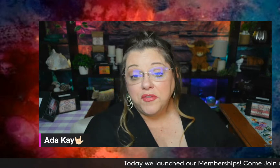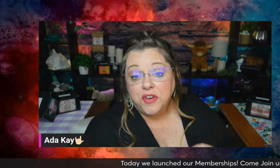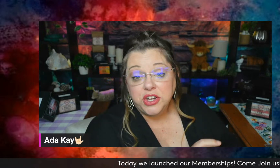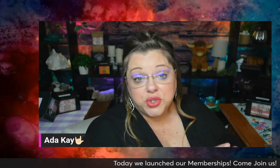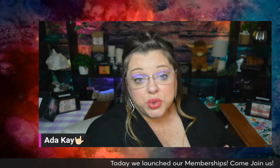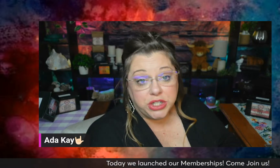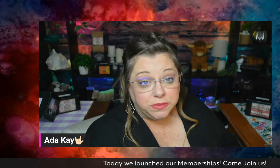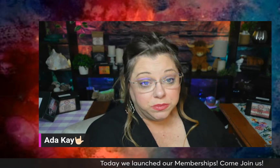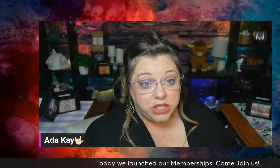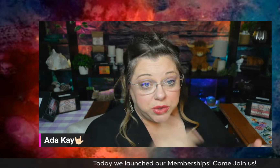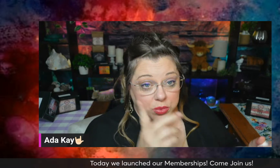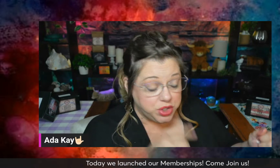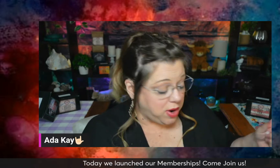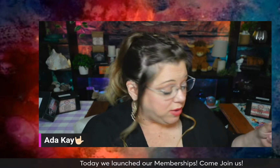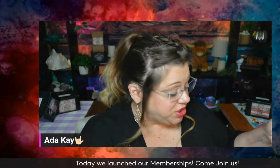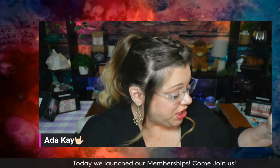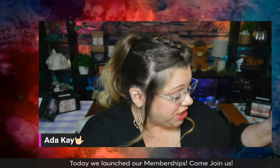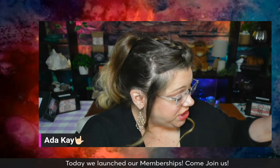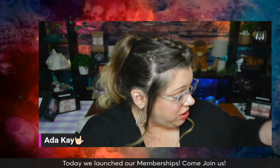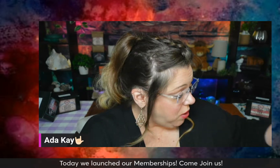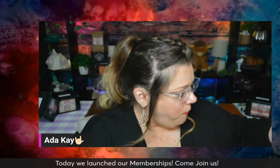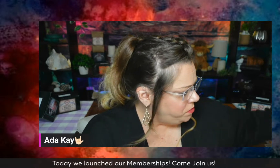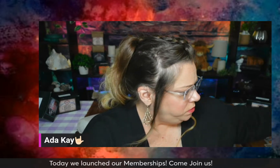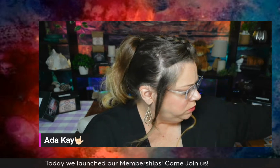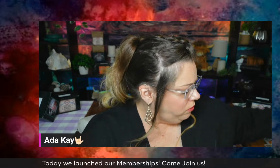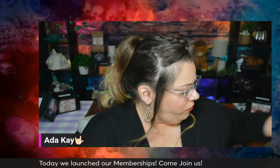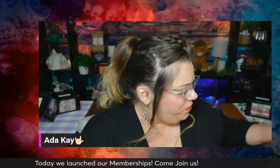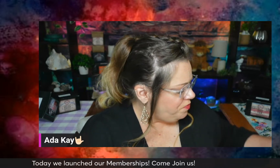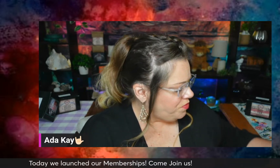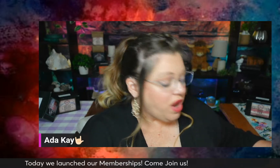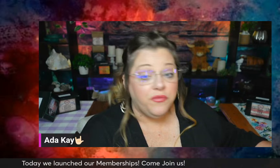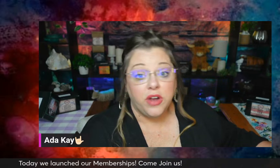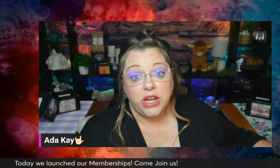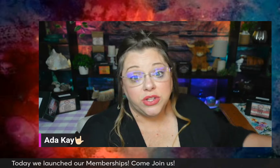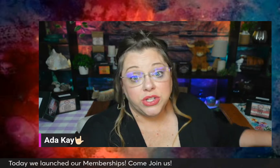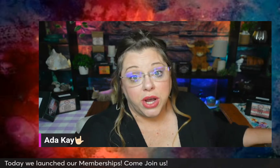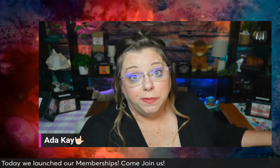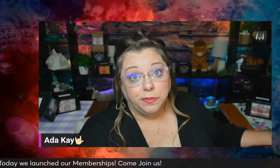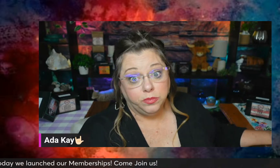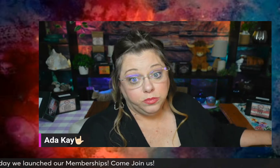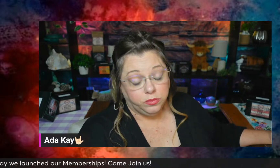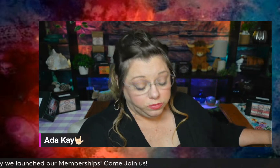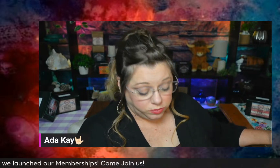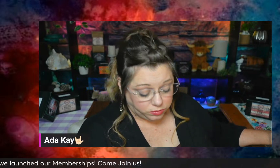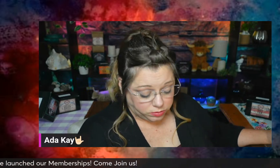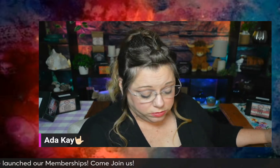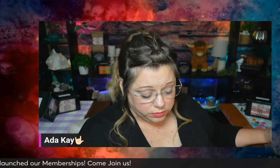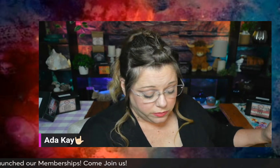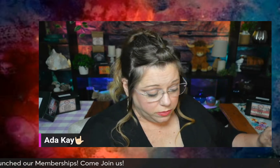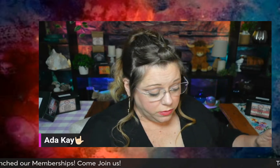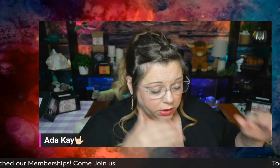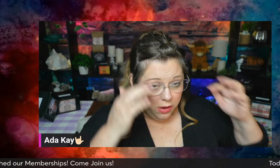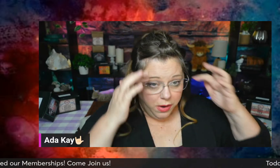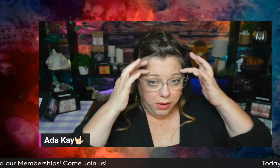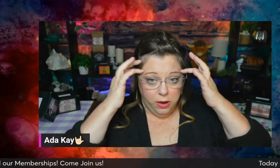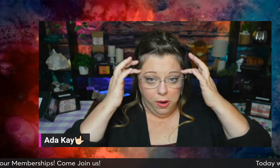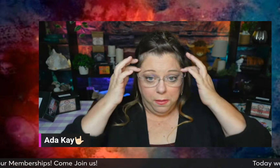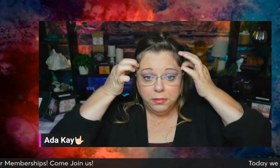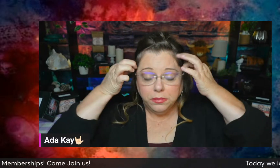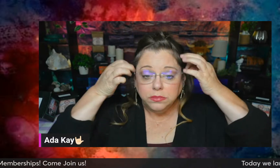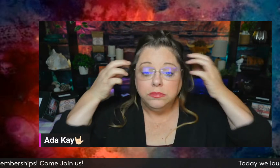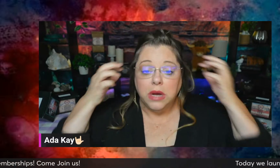I have a funny story. Now that we're 2 hours in, I can tell it. Not funny at the time.